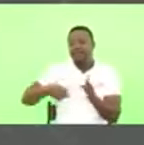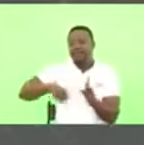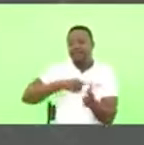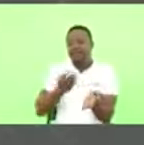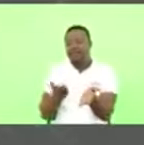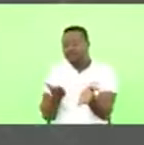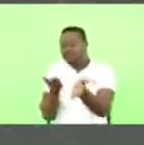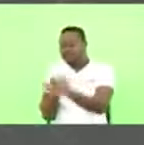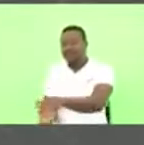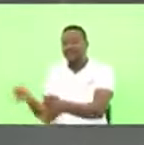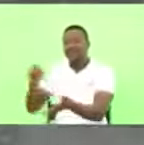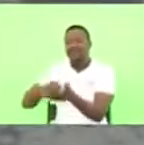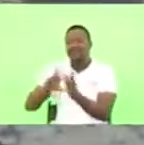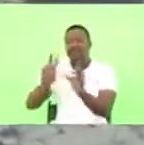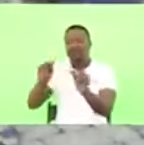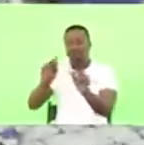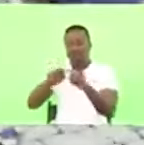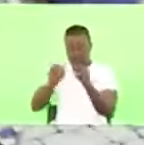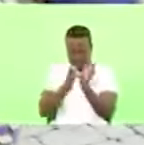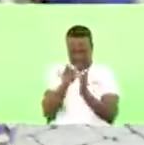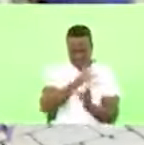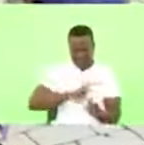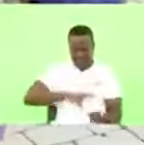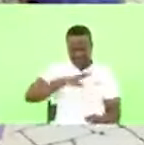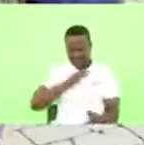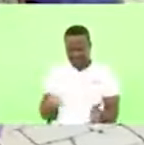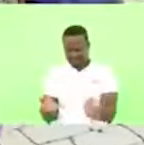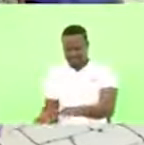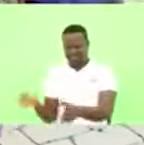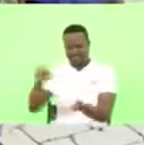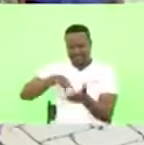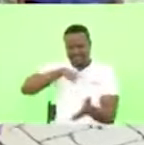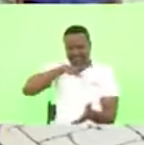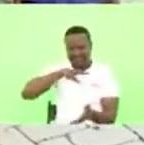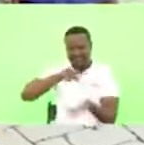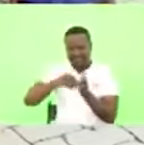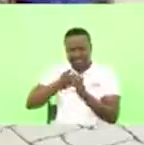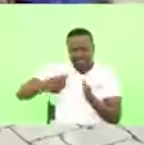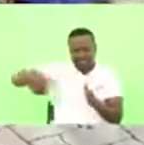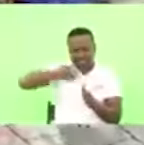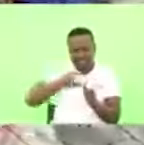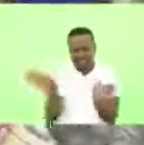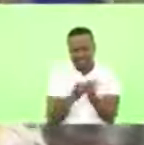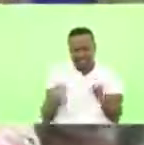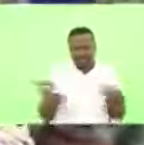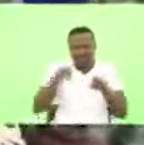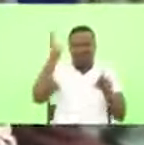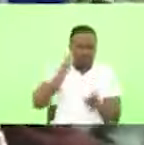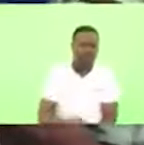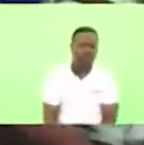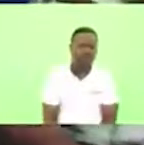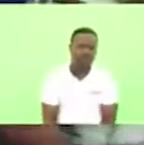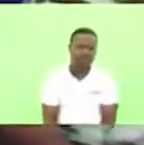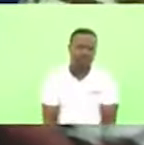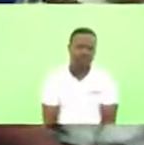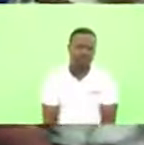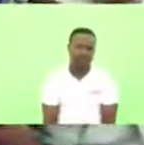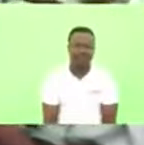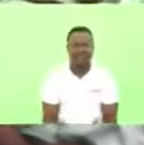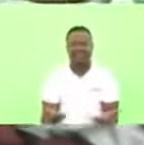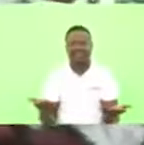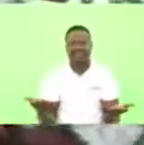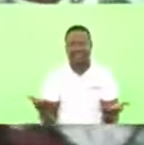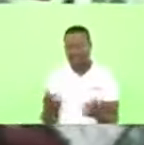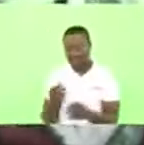rise. But indeed, Christ has been raised from the dead, and we shall also rise. That a